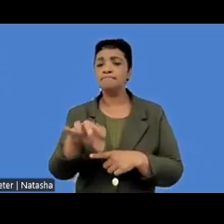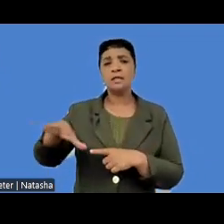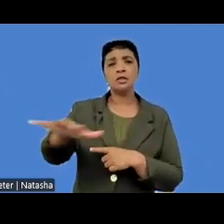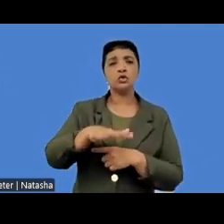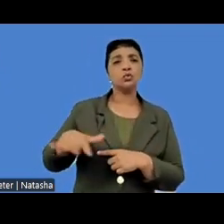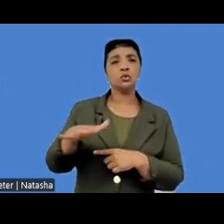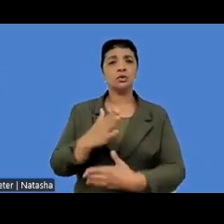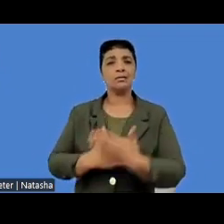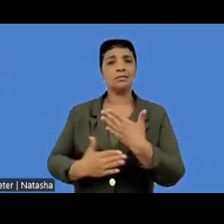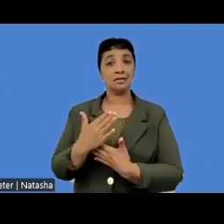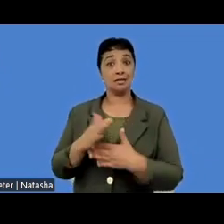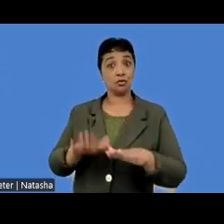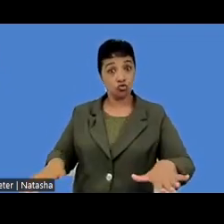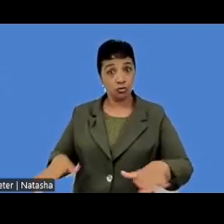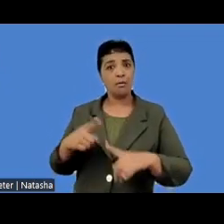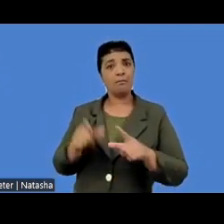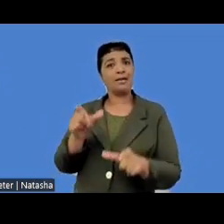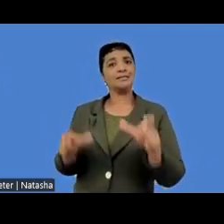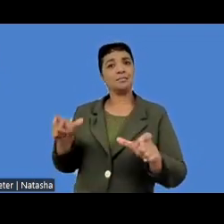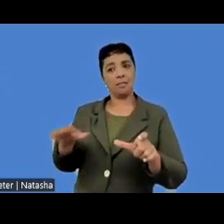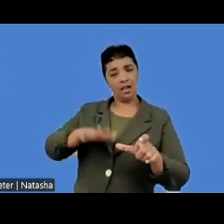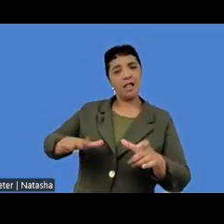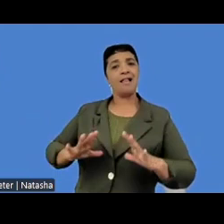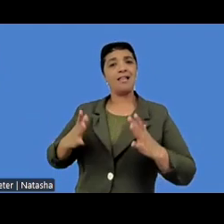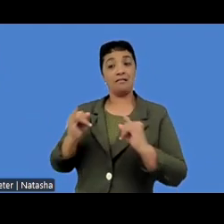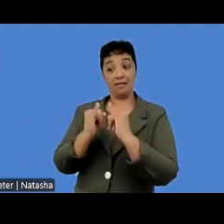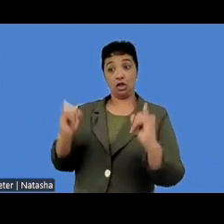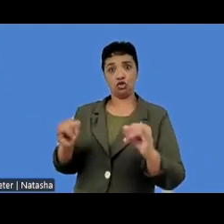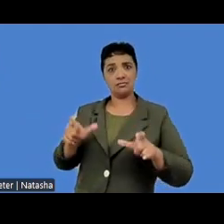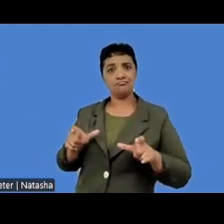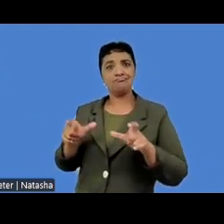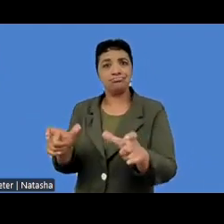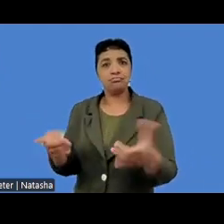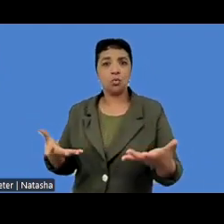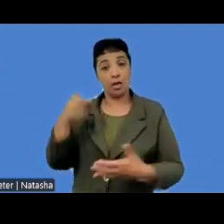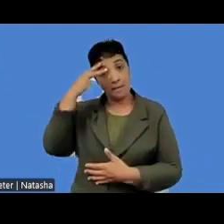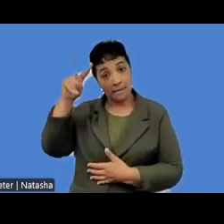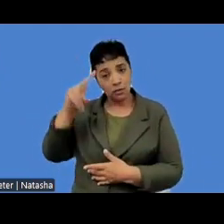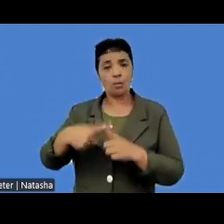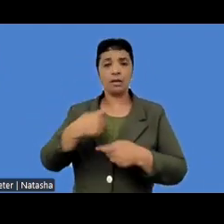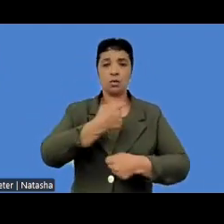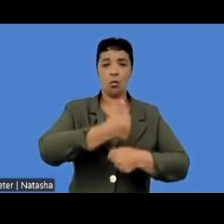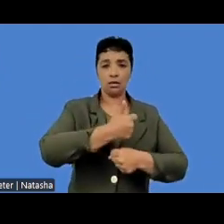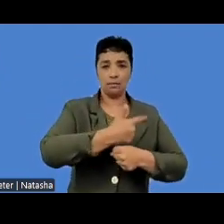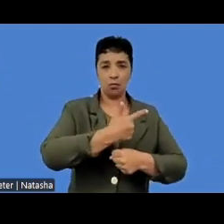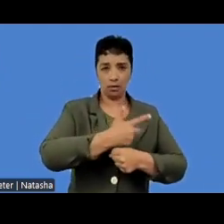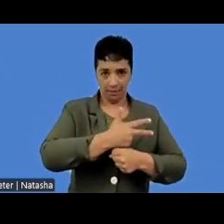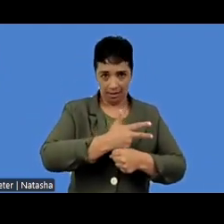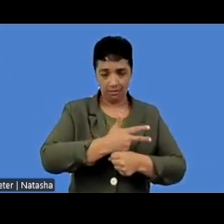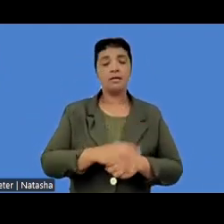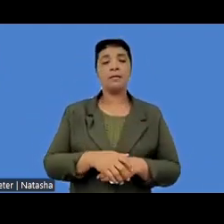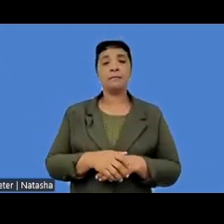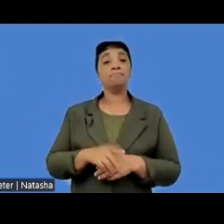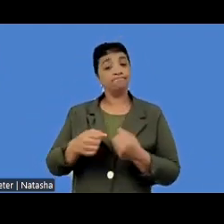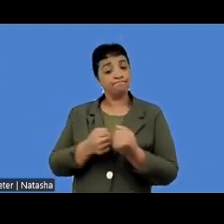children and people with disabilities institutionalized in Mexico and Guatemala. She has also supported